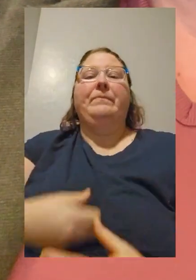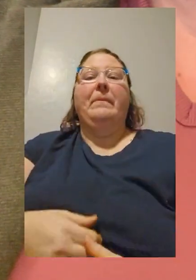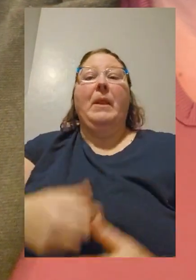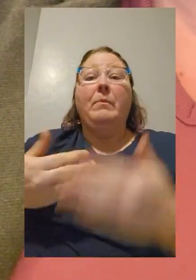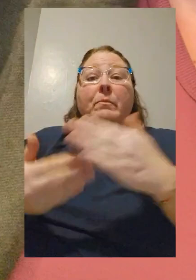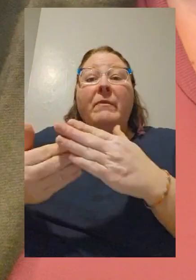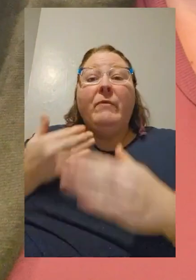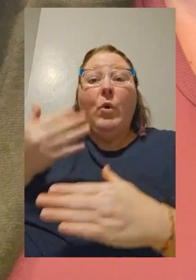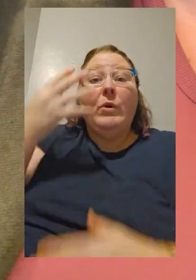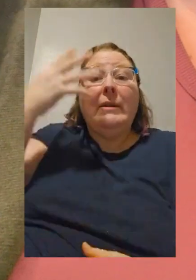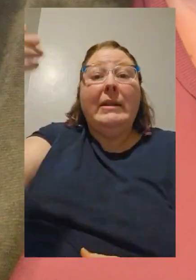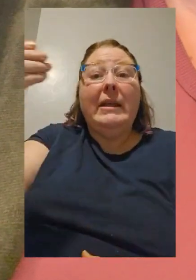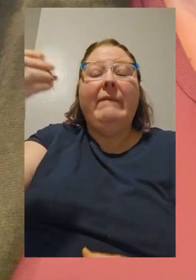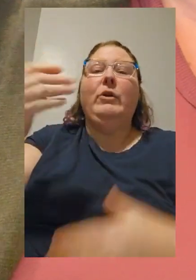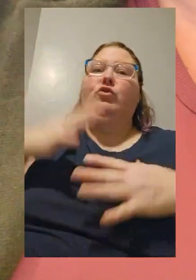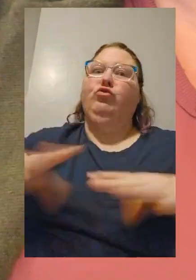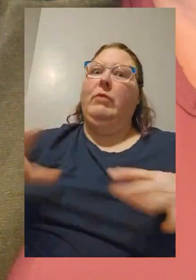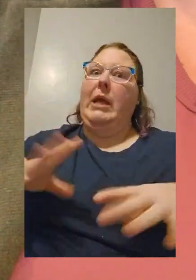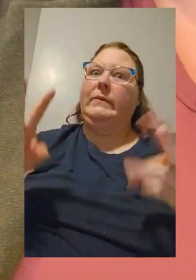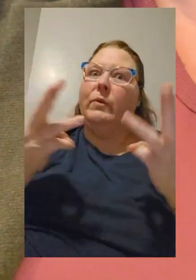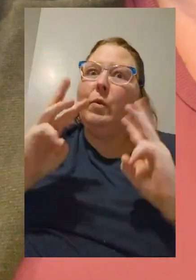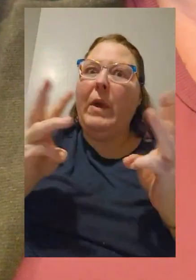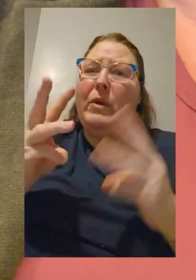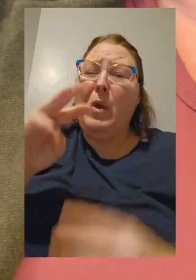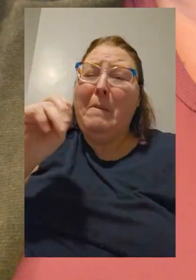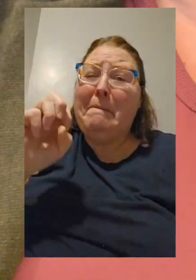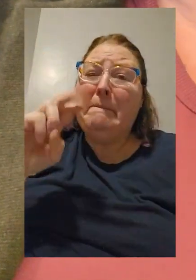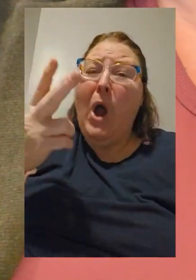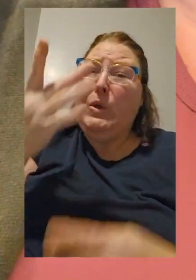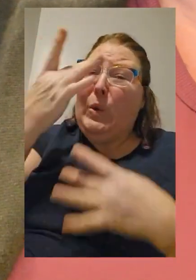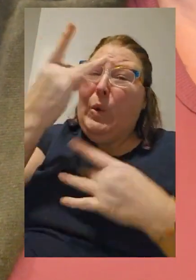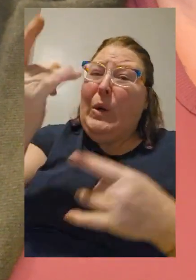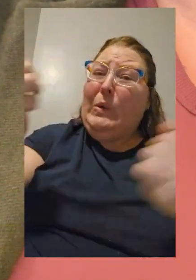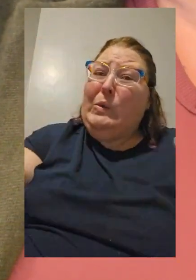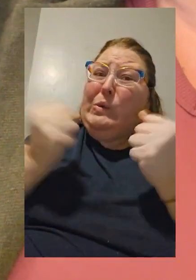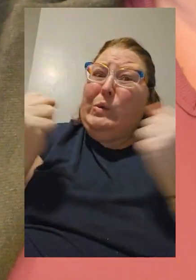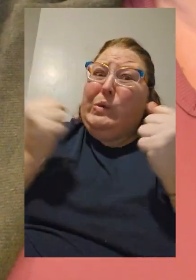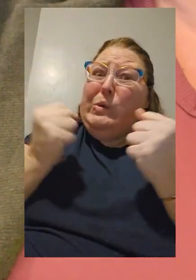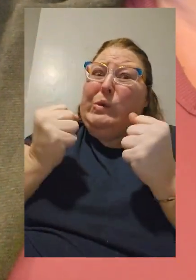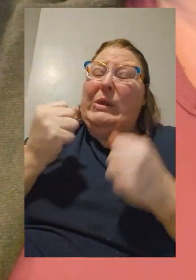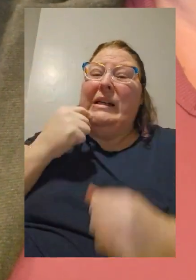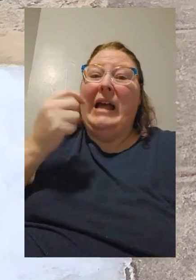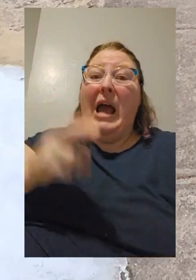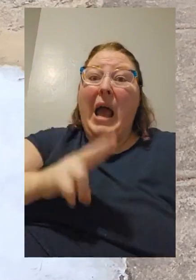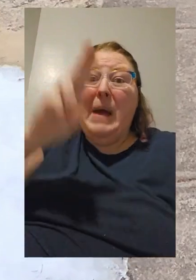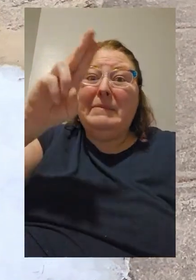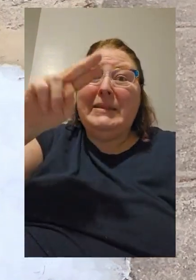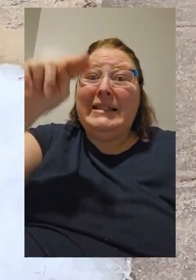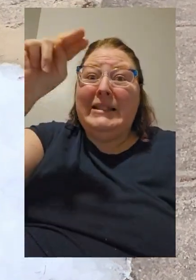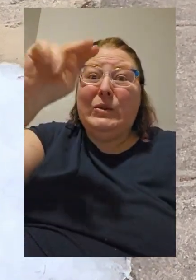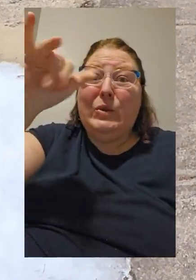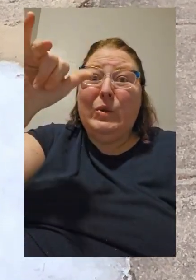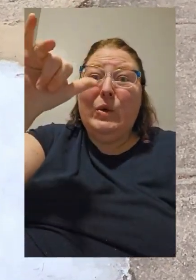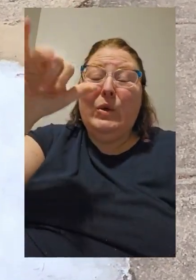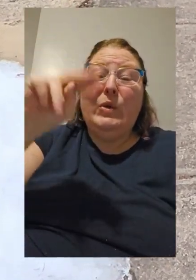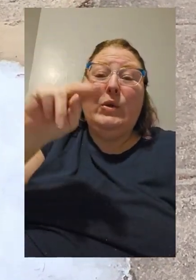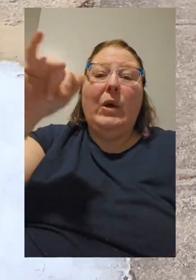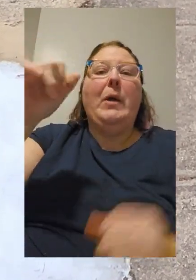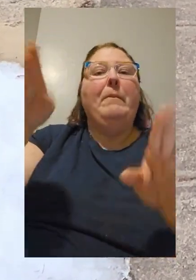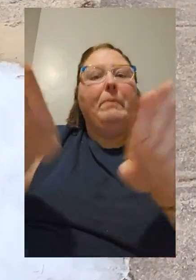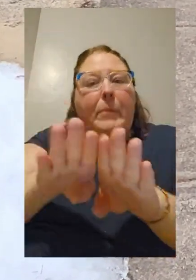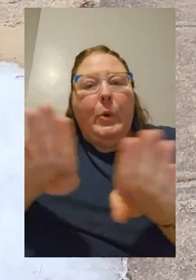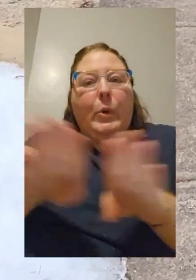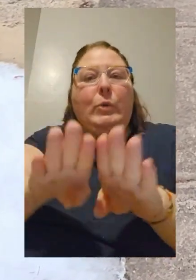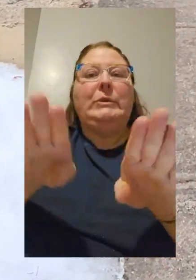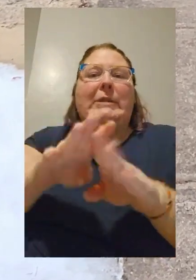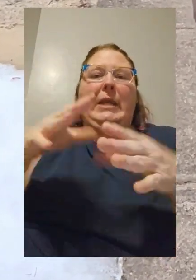page. Tips before you head out. Make sure you dress for the weather. March is an interesting month to have to petition, especially in upstate New York, so